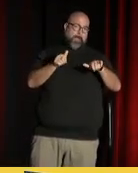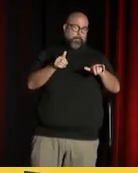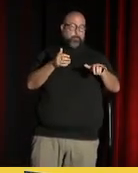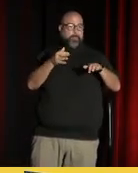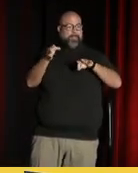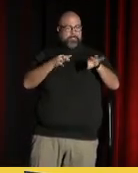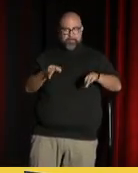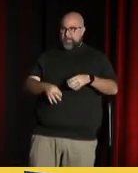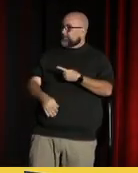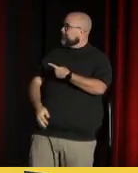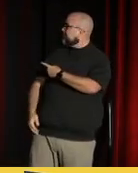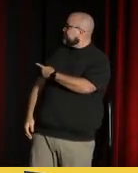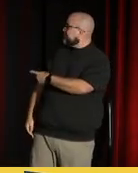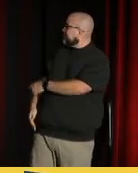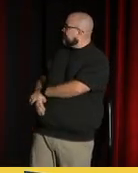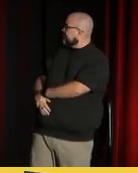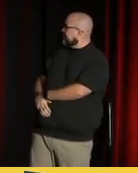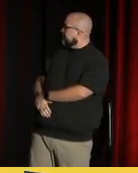and explain this to people.